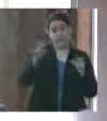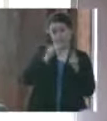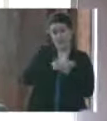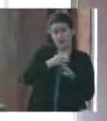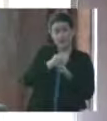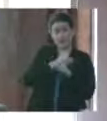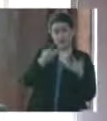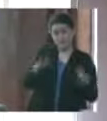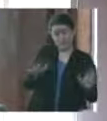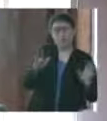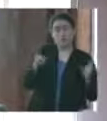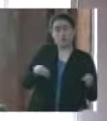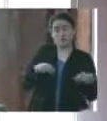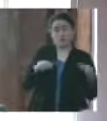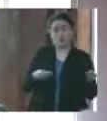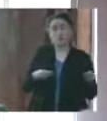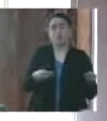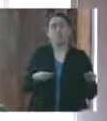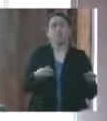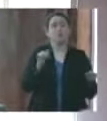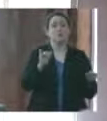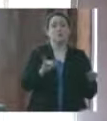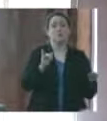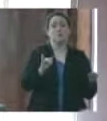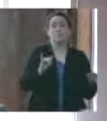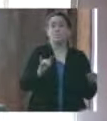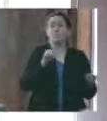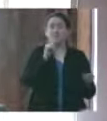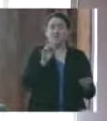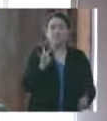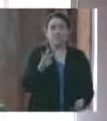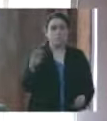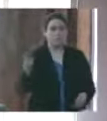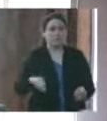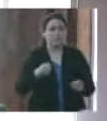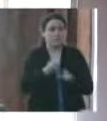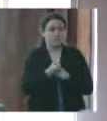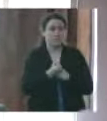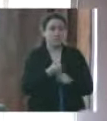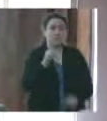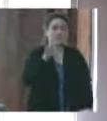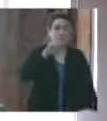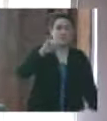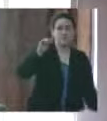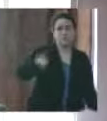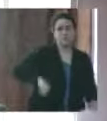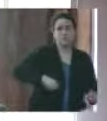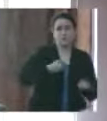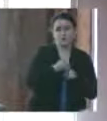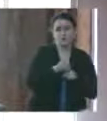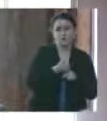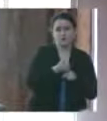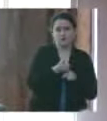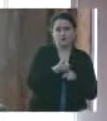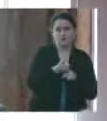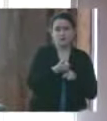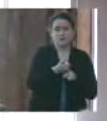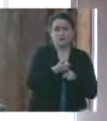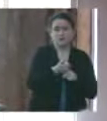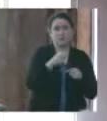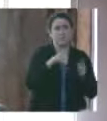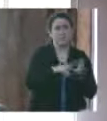is somewhat different. It is not 7%, it's more like 57%. So we are here staking the